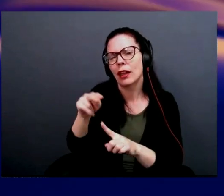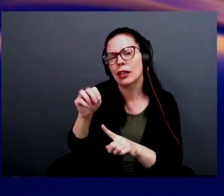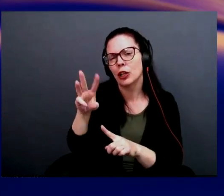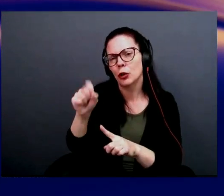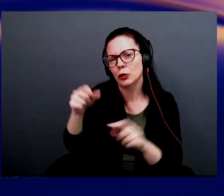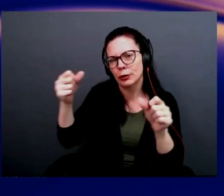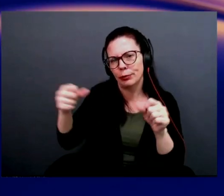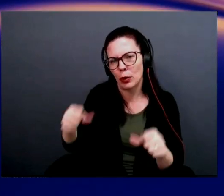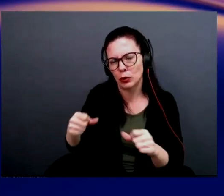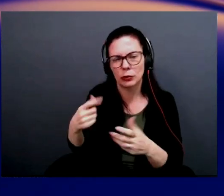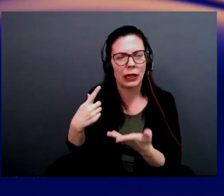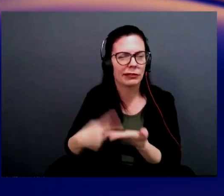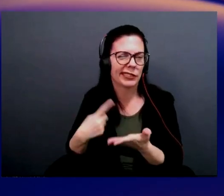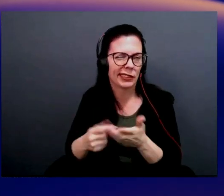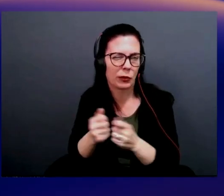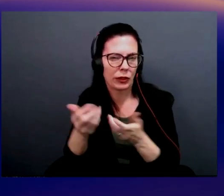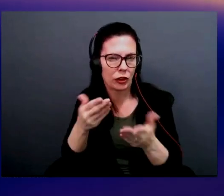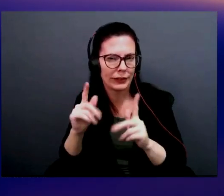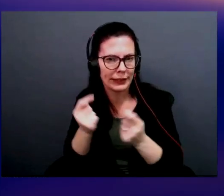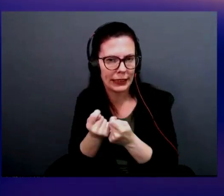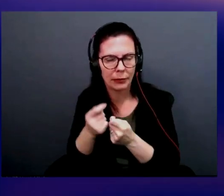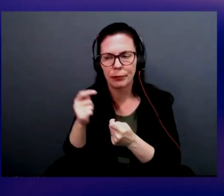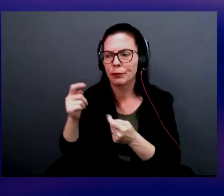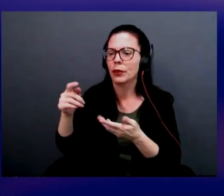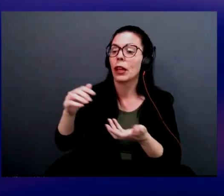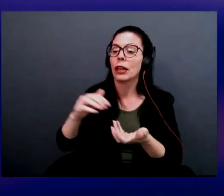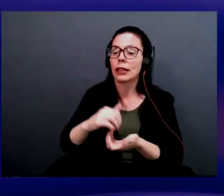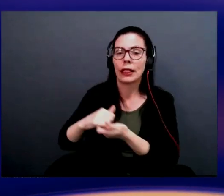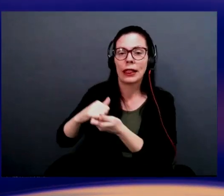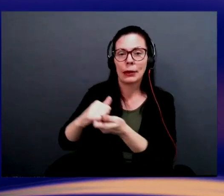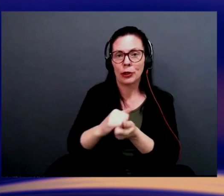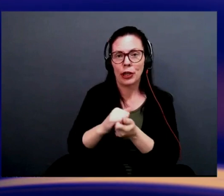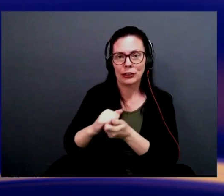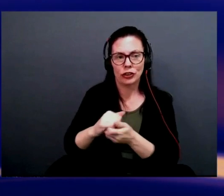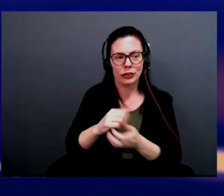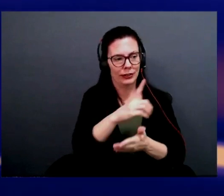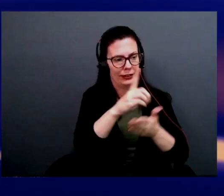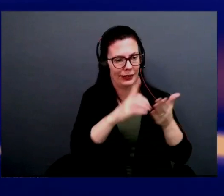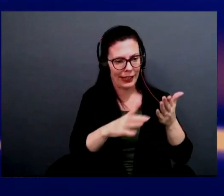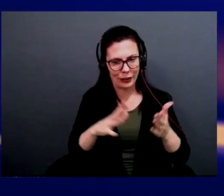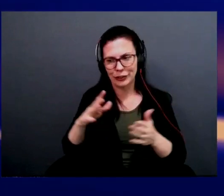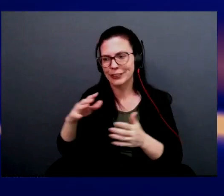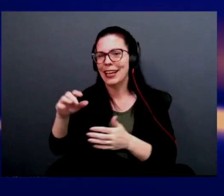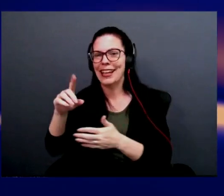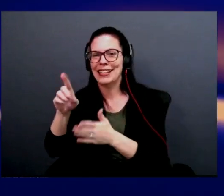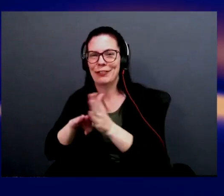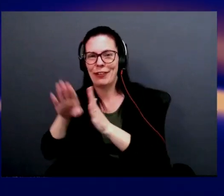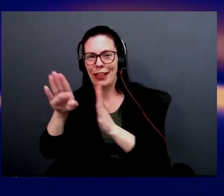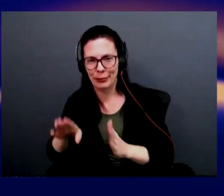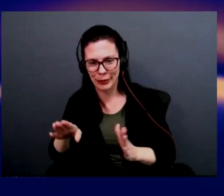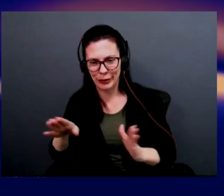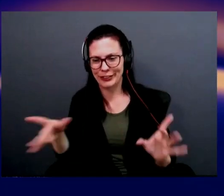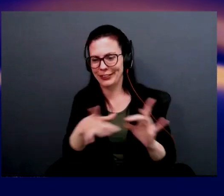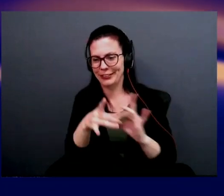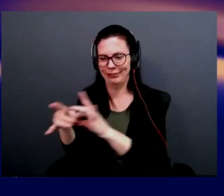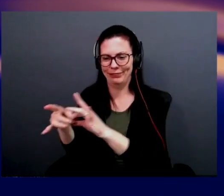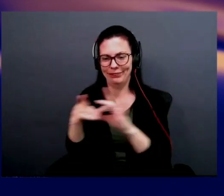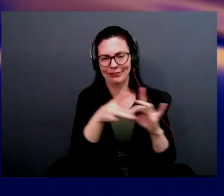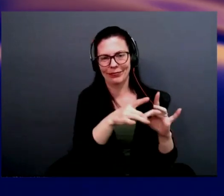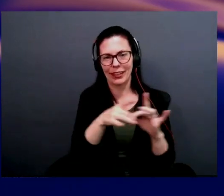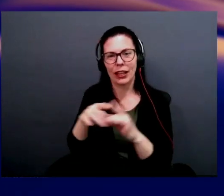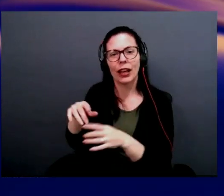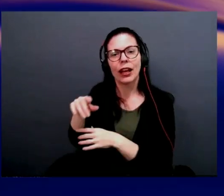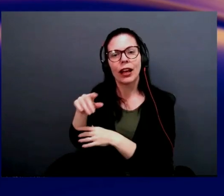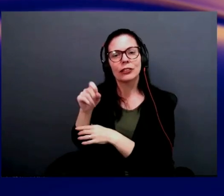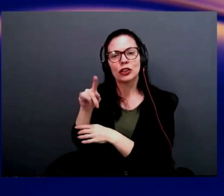service team was the collaboration between developers and designers and how Amplify Studio helps turbocharge that, make that a lot